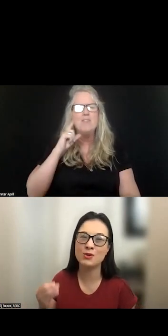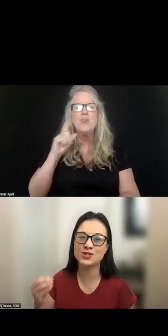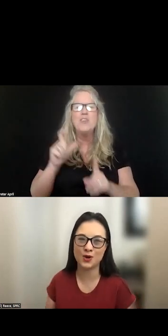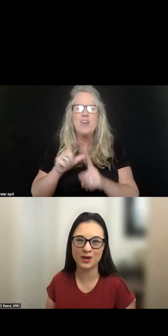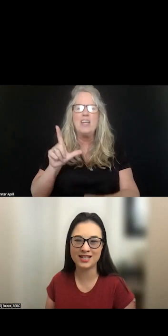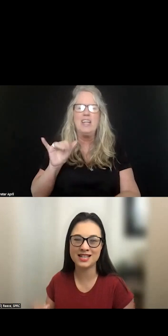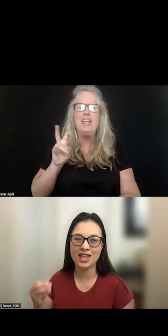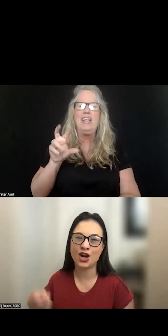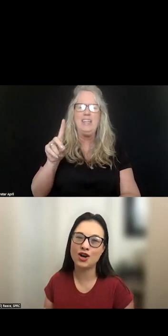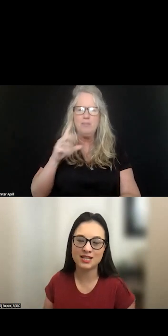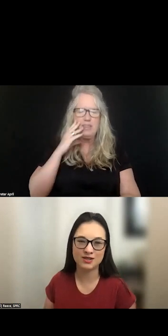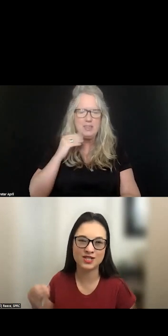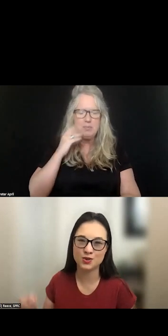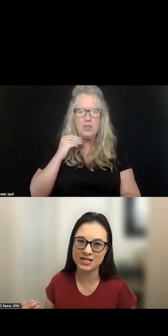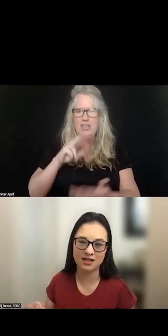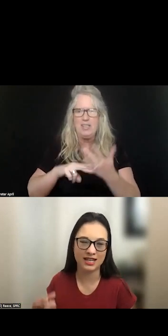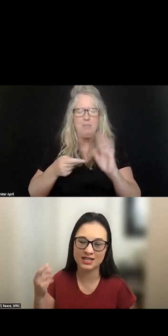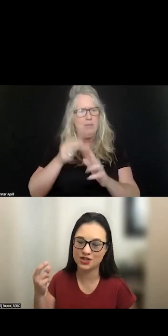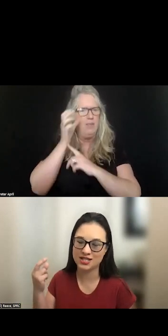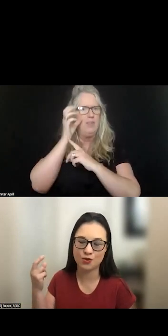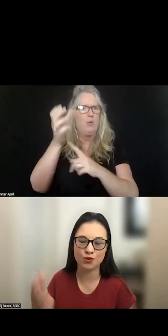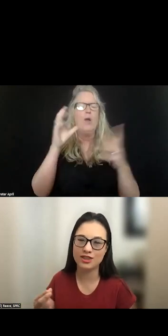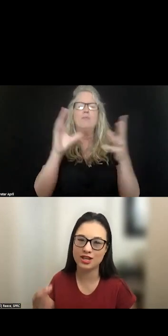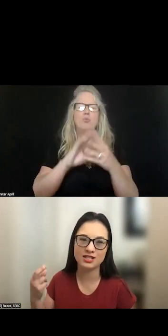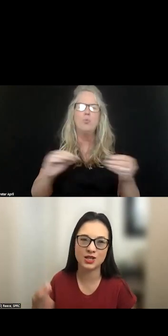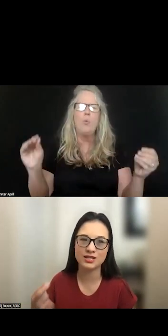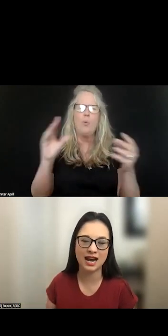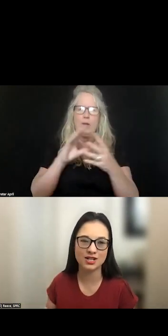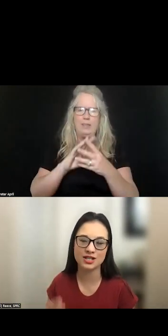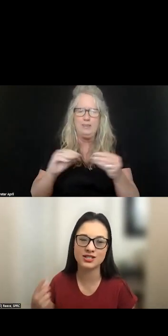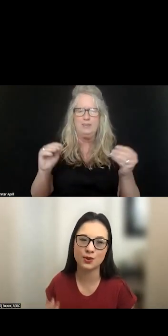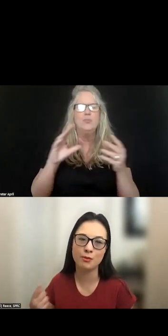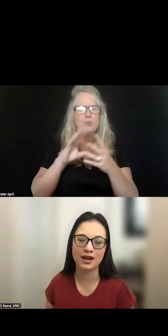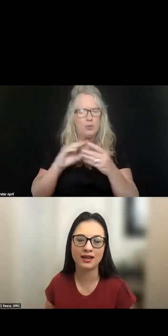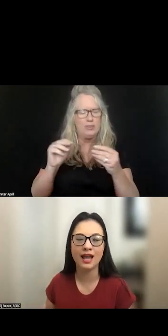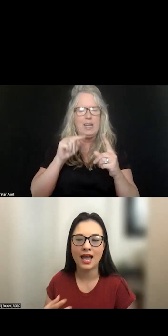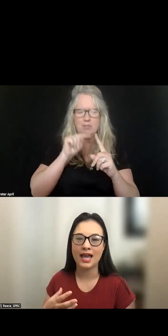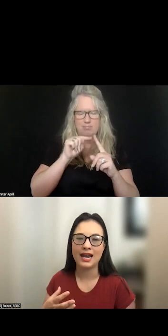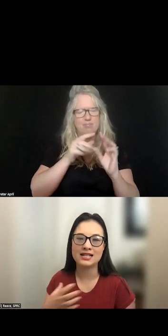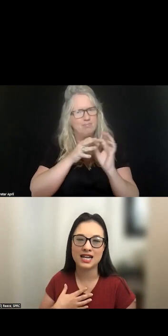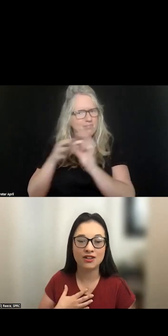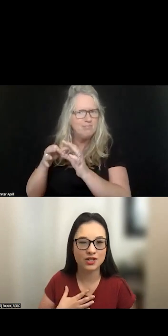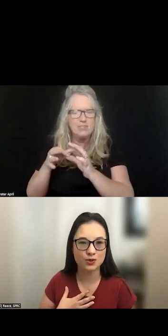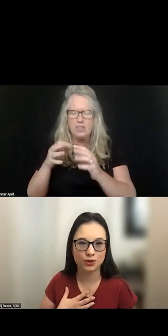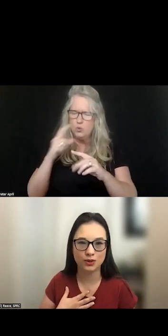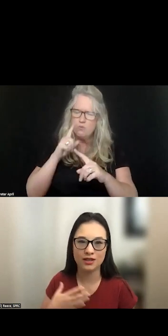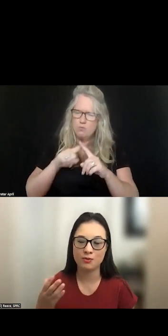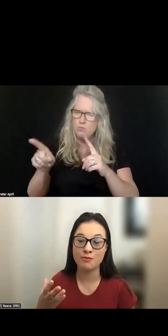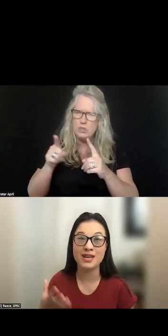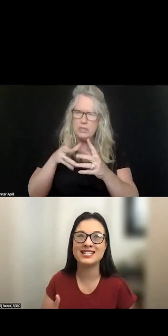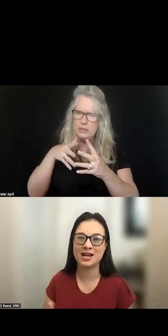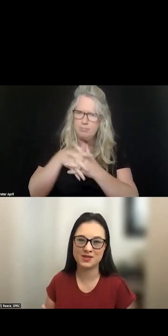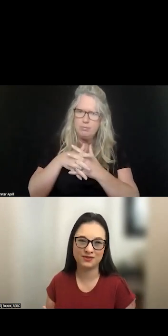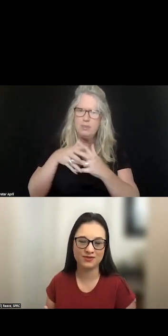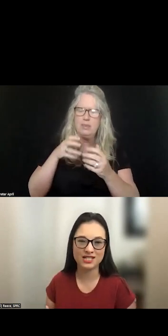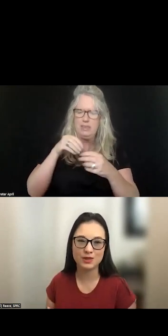and almost always the concept of storytelling is just right there. It's so attached and it's so embedded. And as an individual with